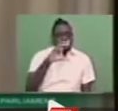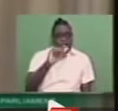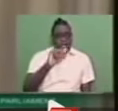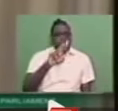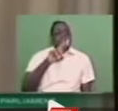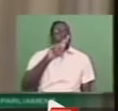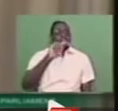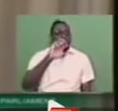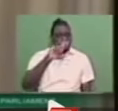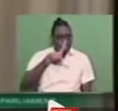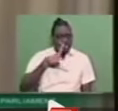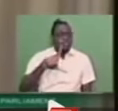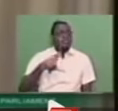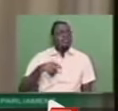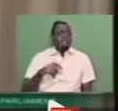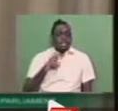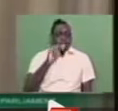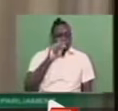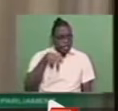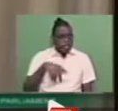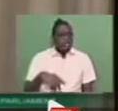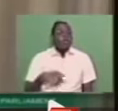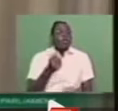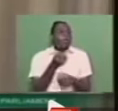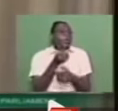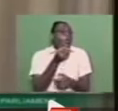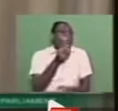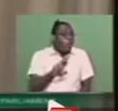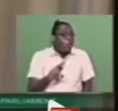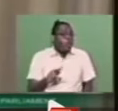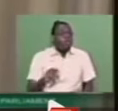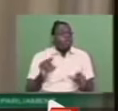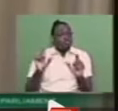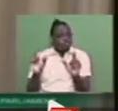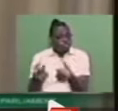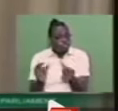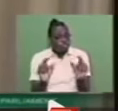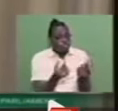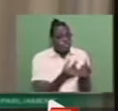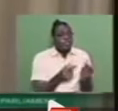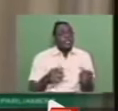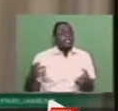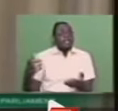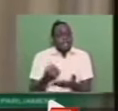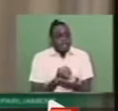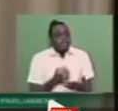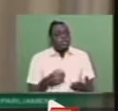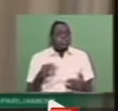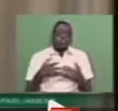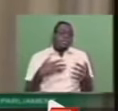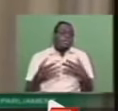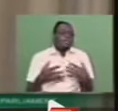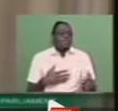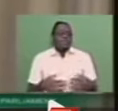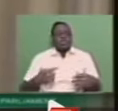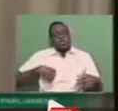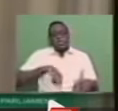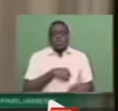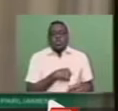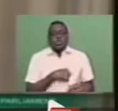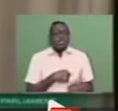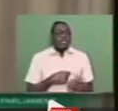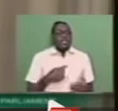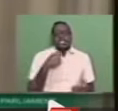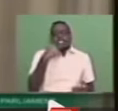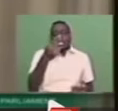prevent cartel formation in order to fix prices. Right now, there's a company in Europe,